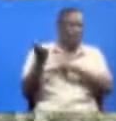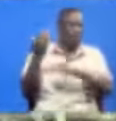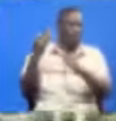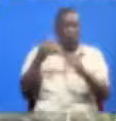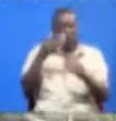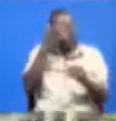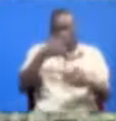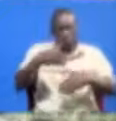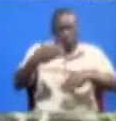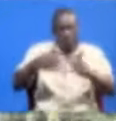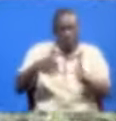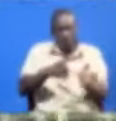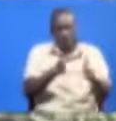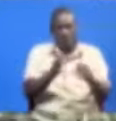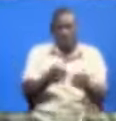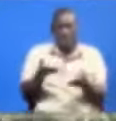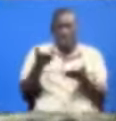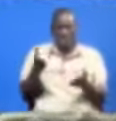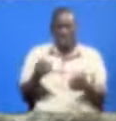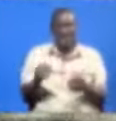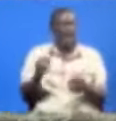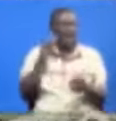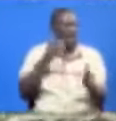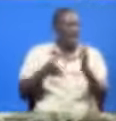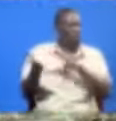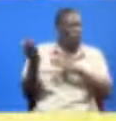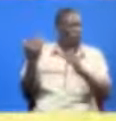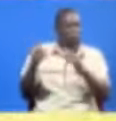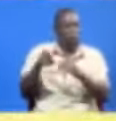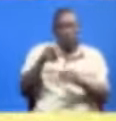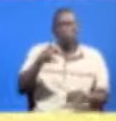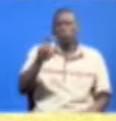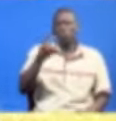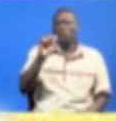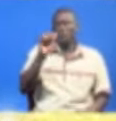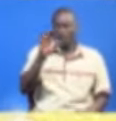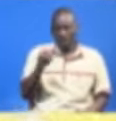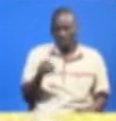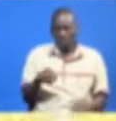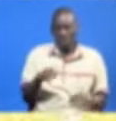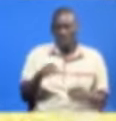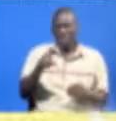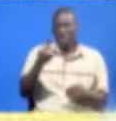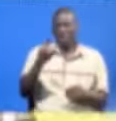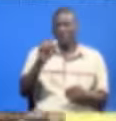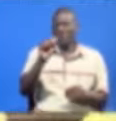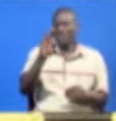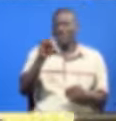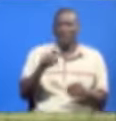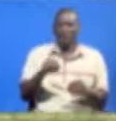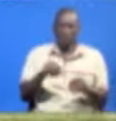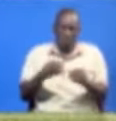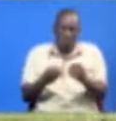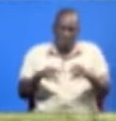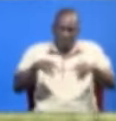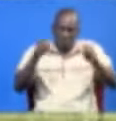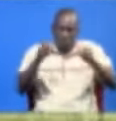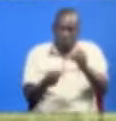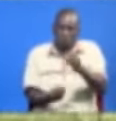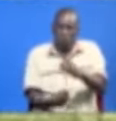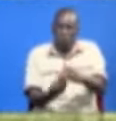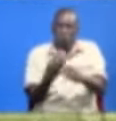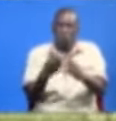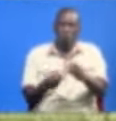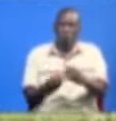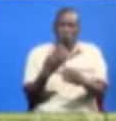nearby river. Hapo ilikuwa ninasikia ilikuwa damu. So hizi damu kamelo na hizi manyasi na hizi manyasi zingine madhara hizi